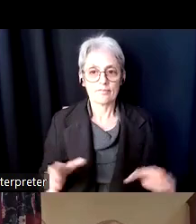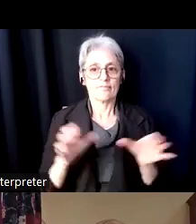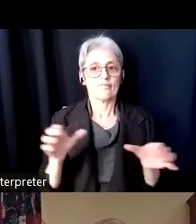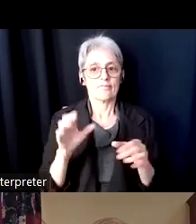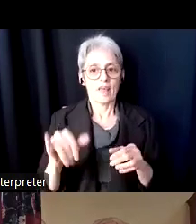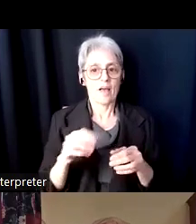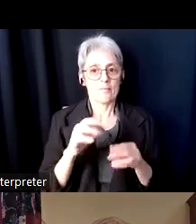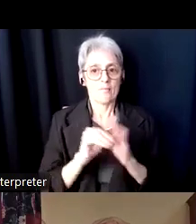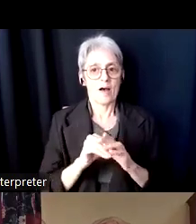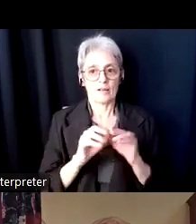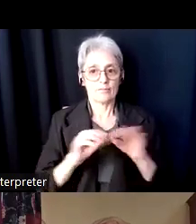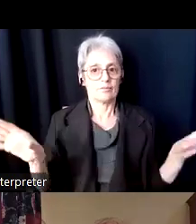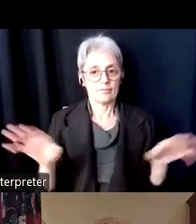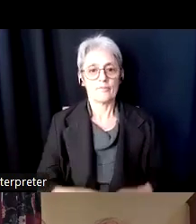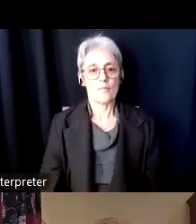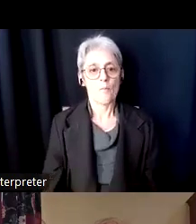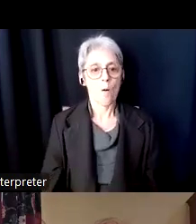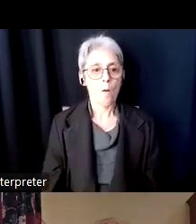slide.